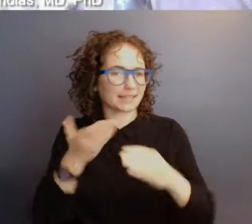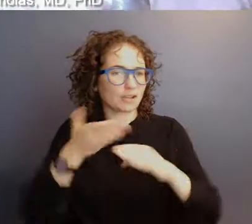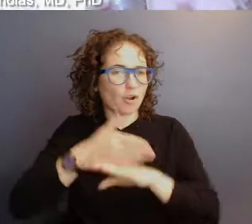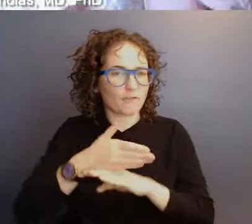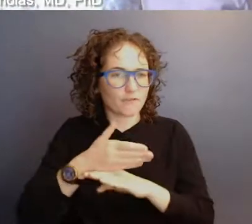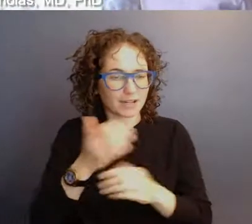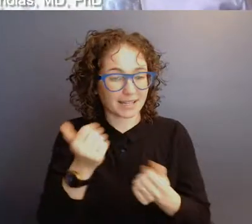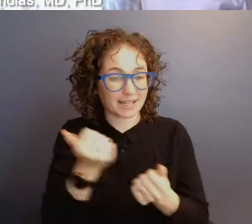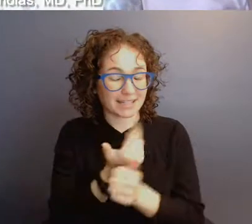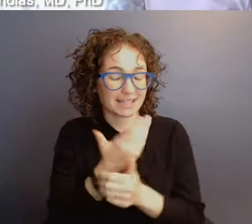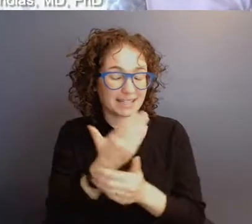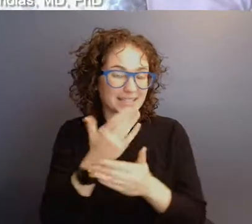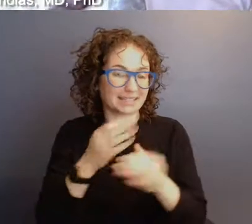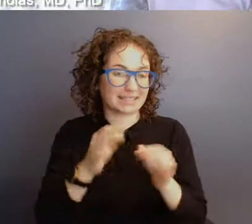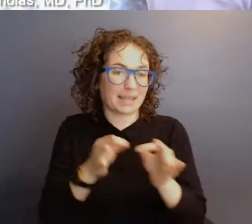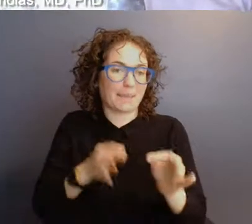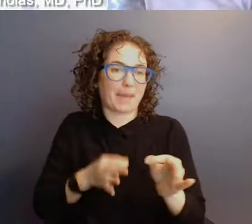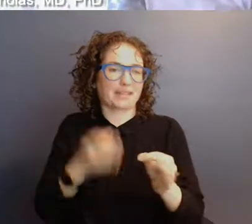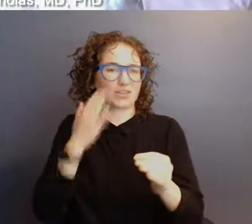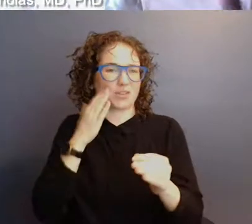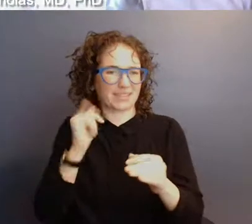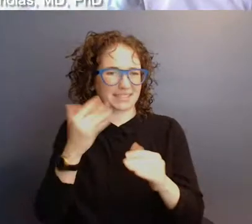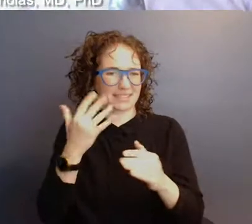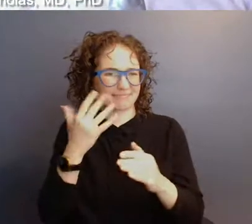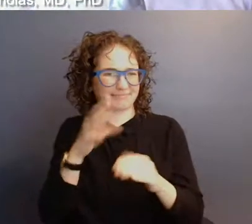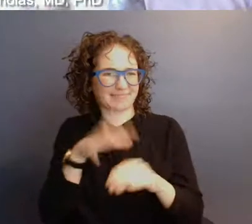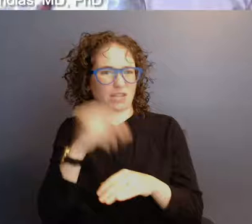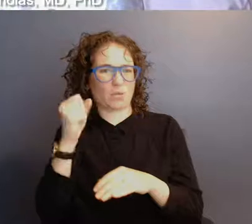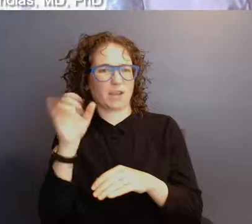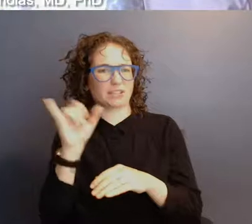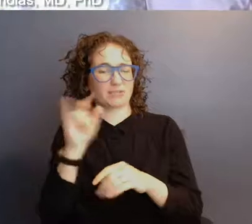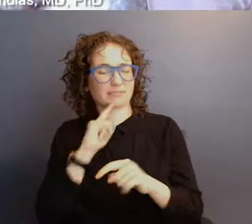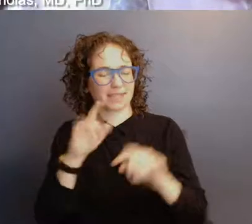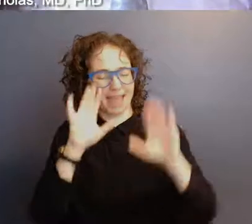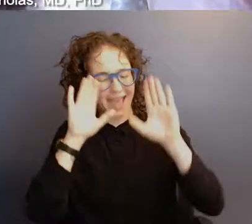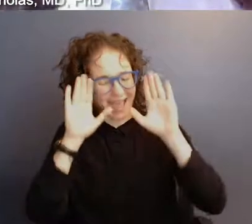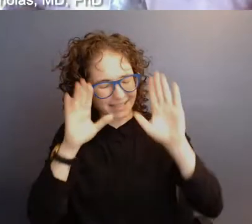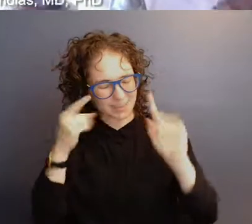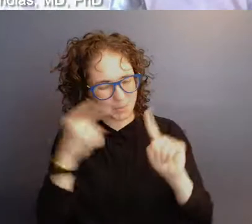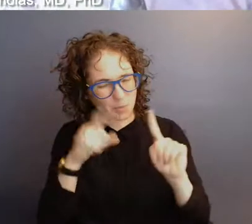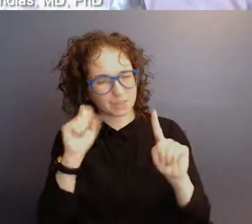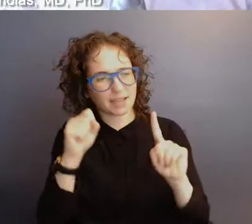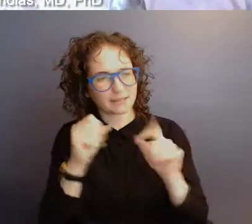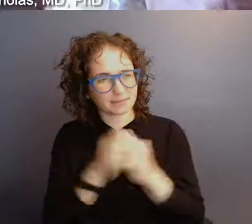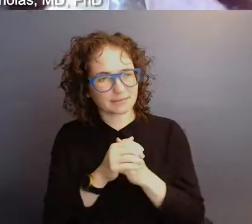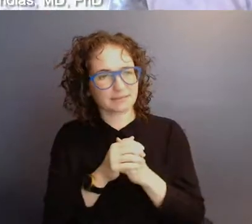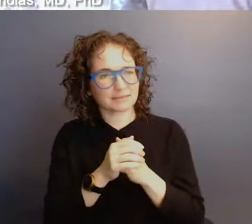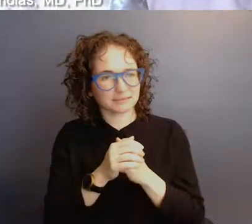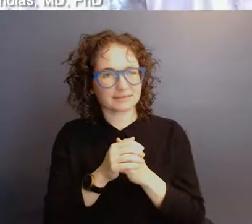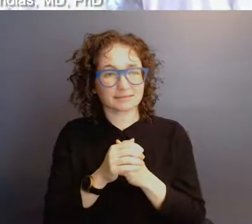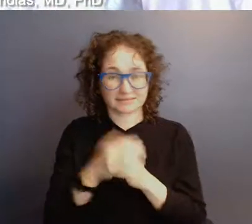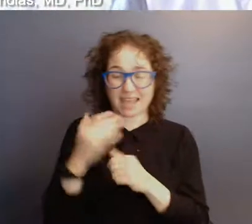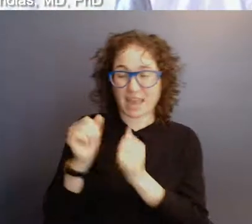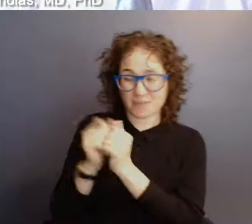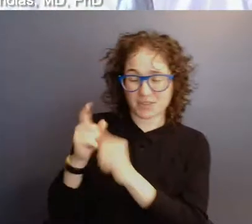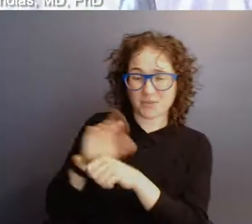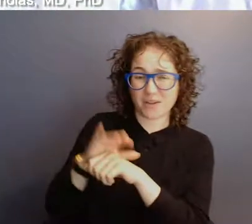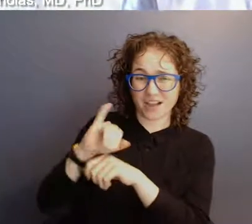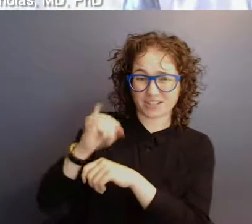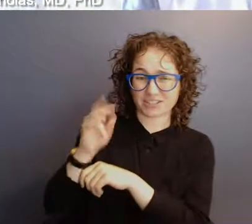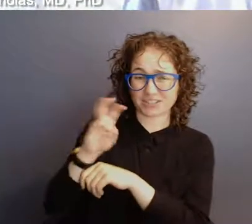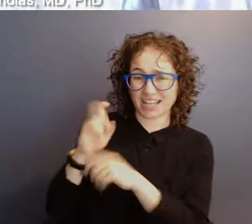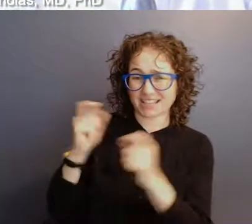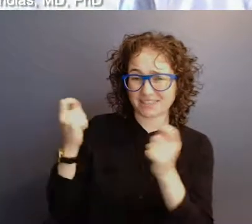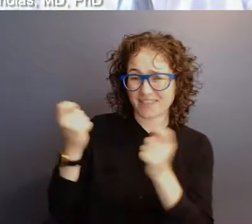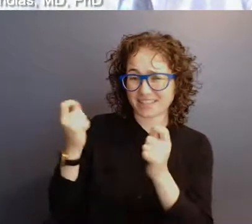setbacks, we had those taken away as well. So I think you're an excellent, excellent point, Dr. Baumgarten. I'm with you on Jazz Fest. I go every year too. So to